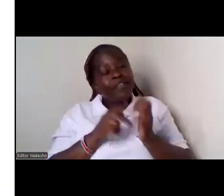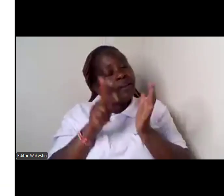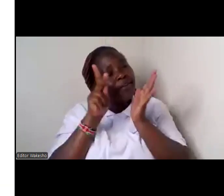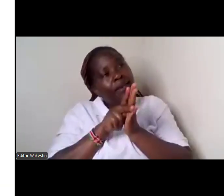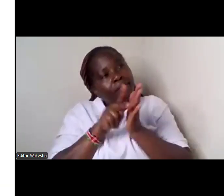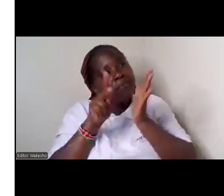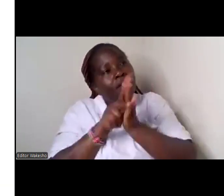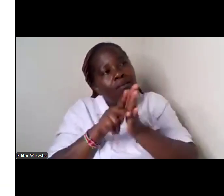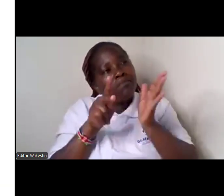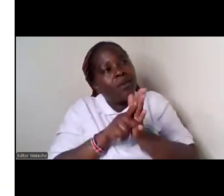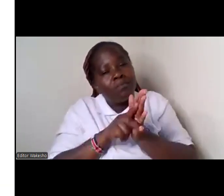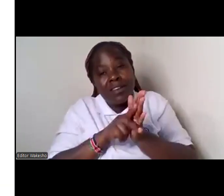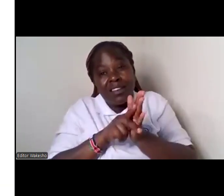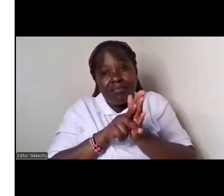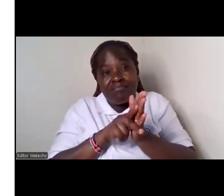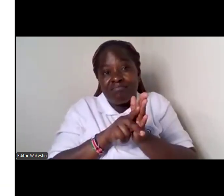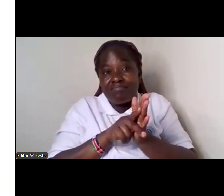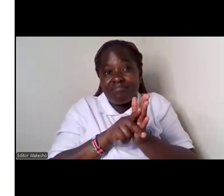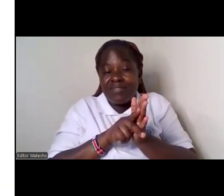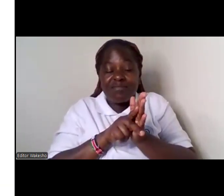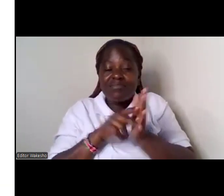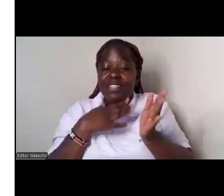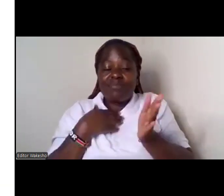advertised? Kuchil or